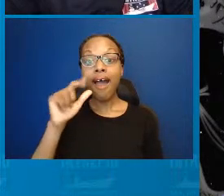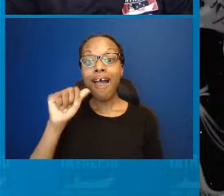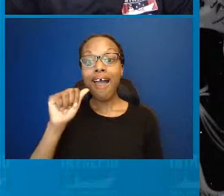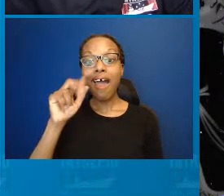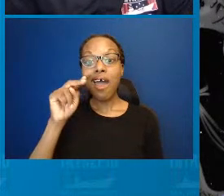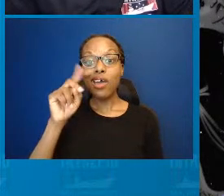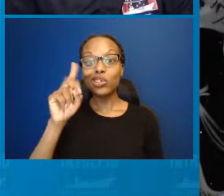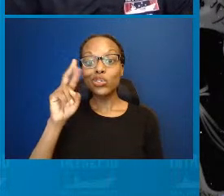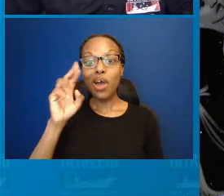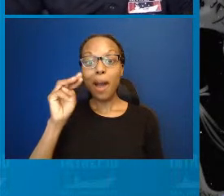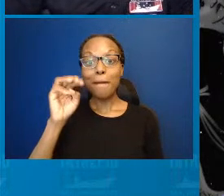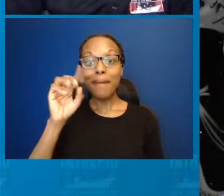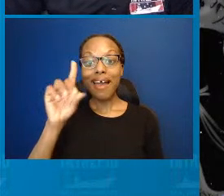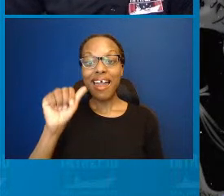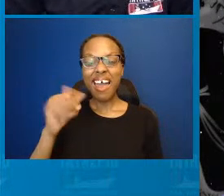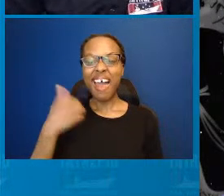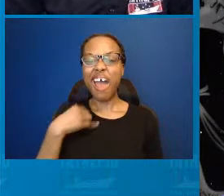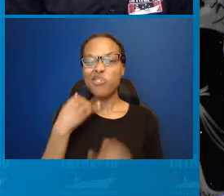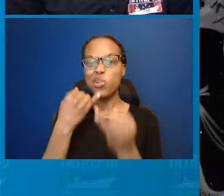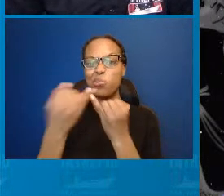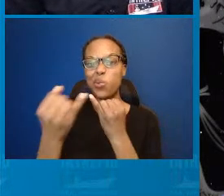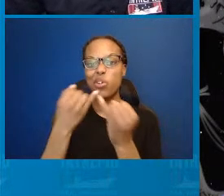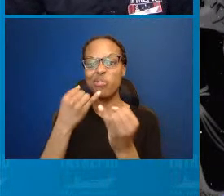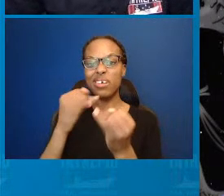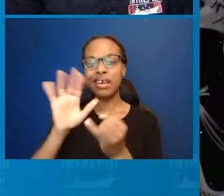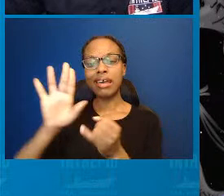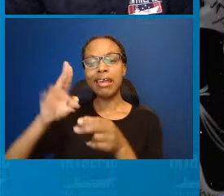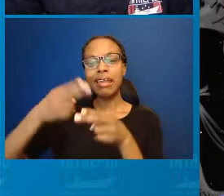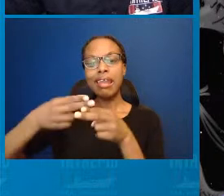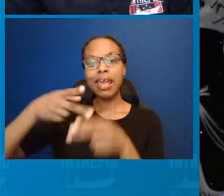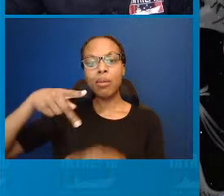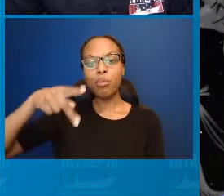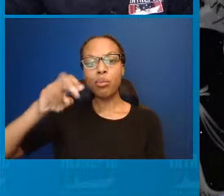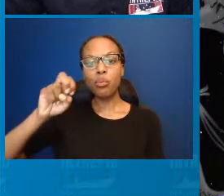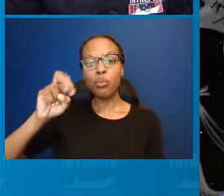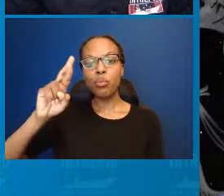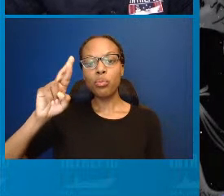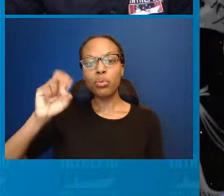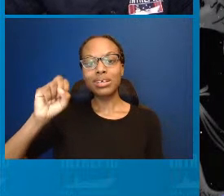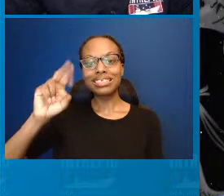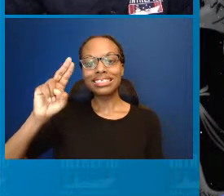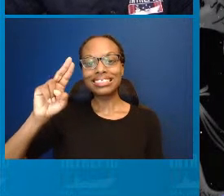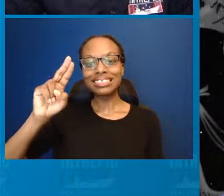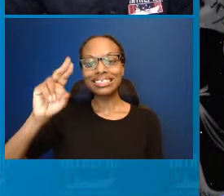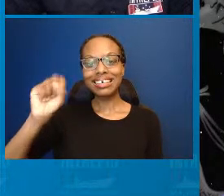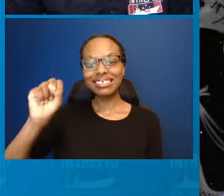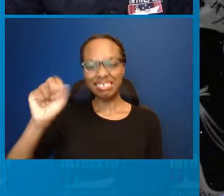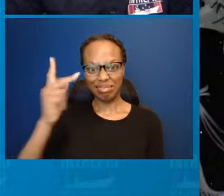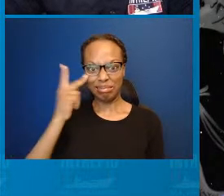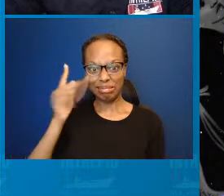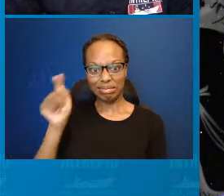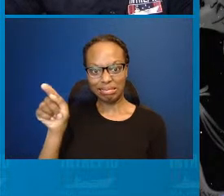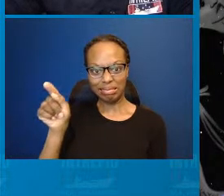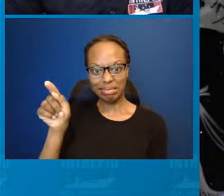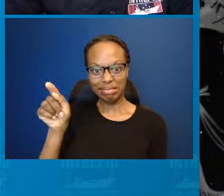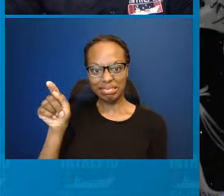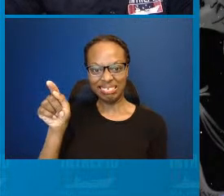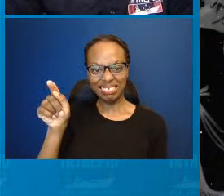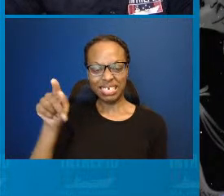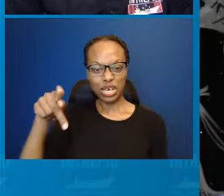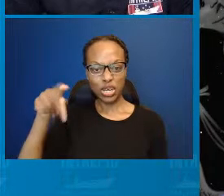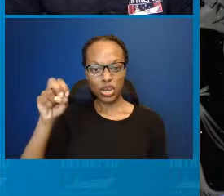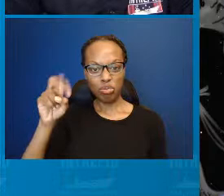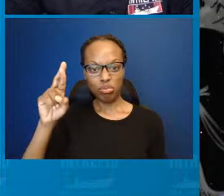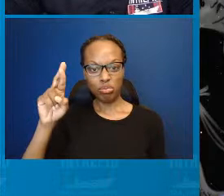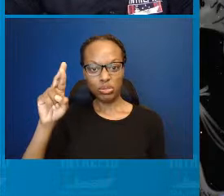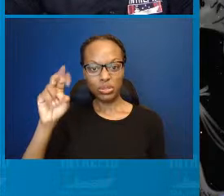Perseus. You guys can let me know in the comments if you've ever heard of Perseus and what feat he did. As